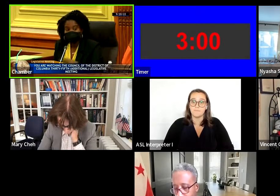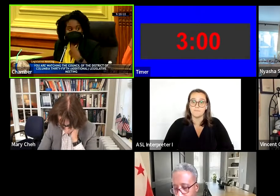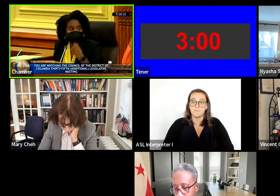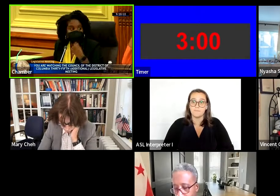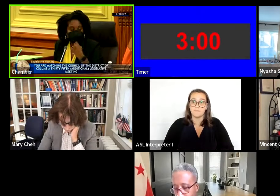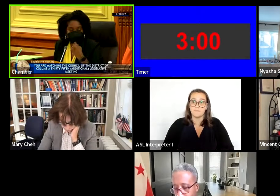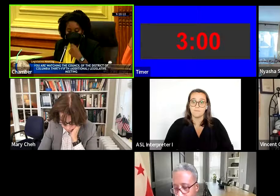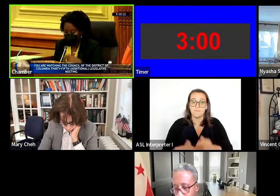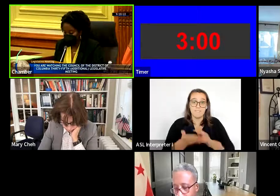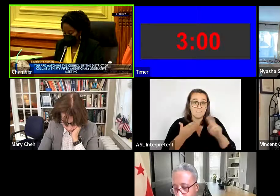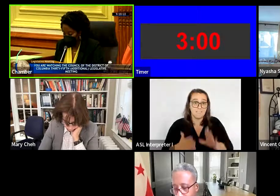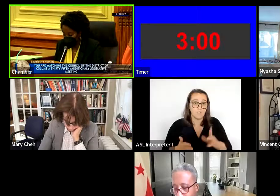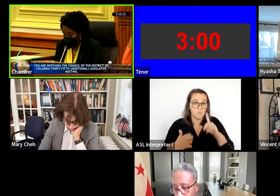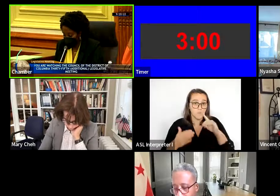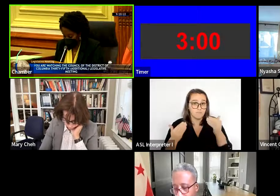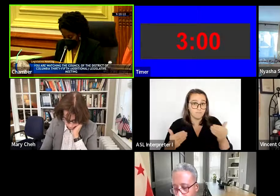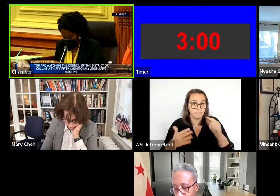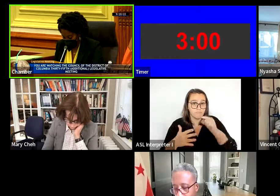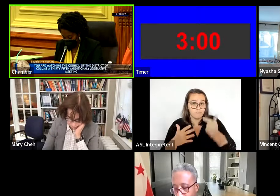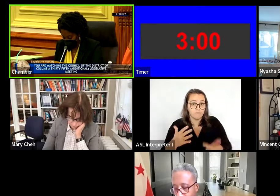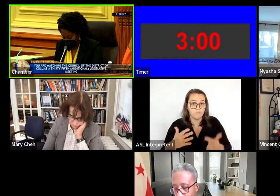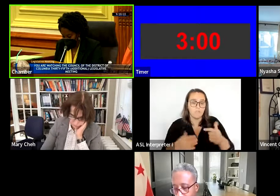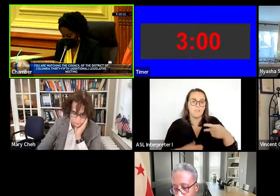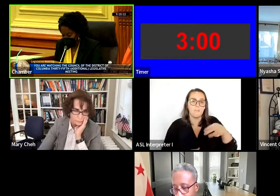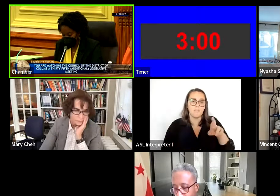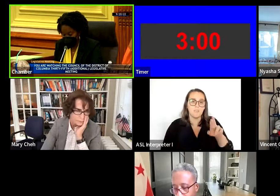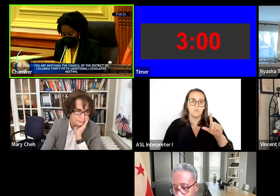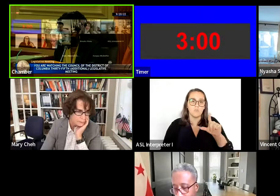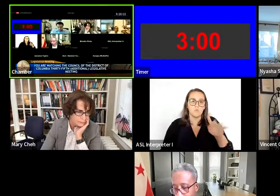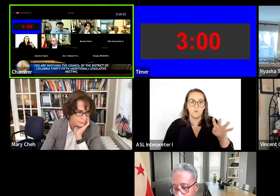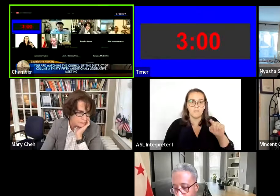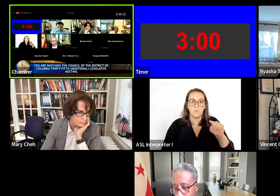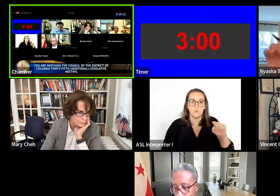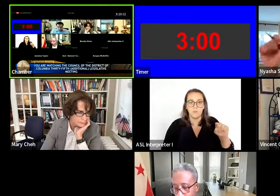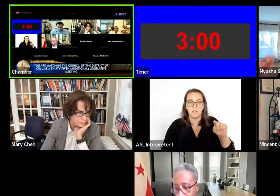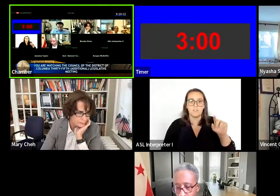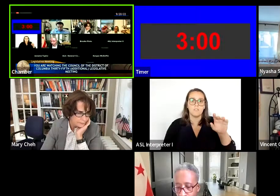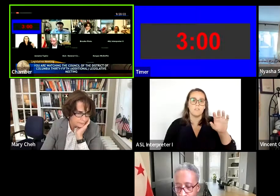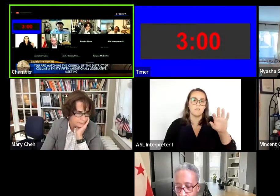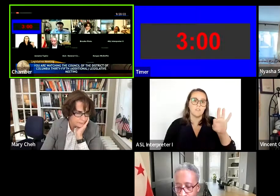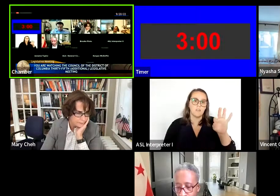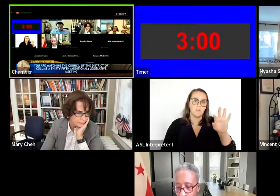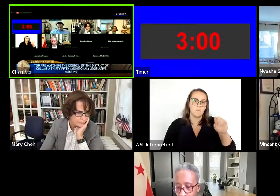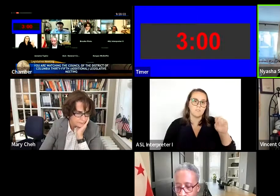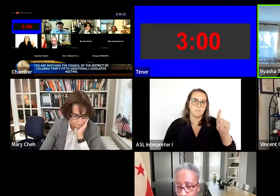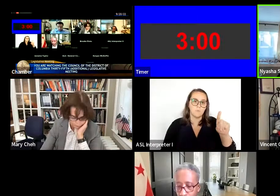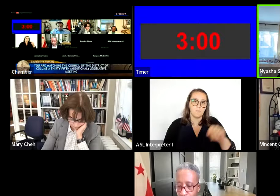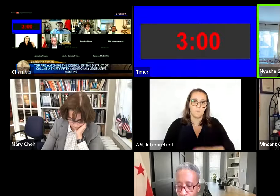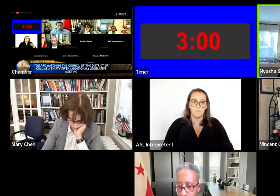Madam Secretary, would you call the roll? The vote is on PR 24-910.